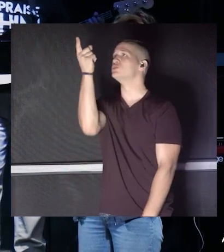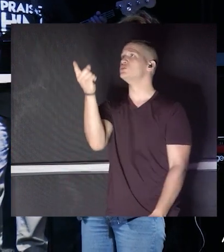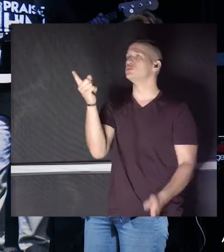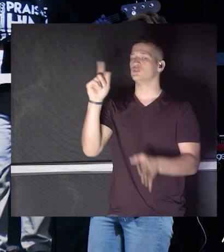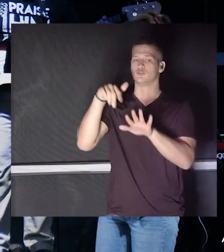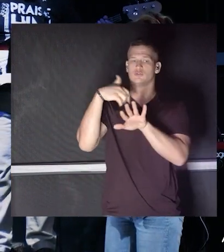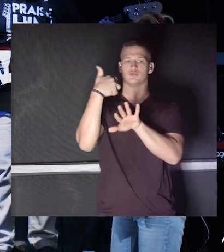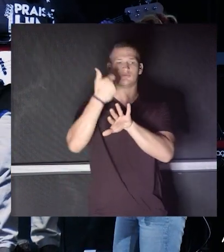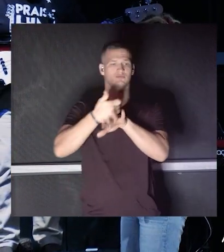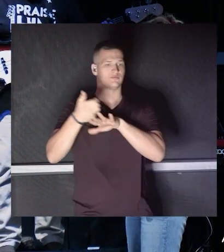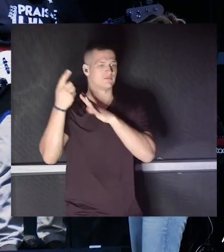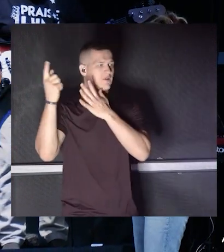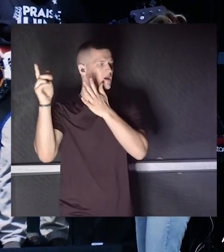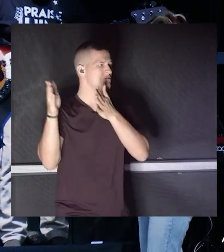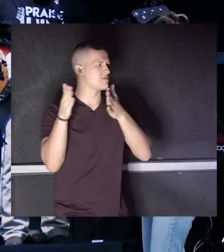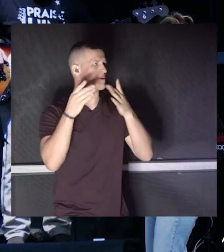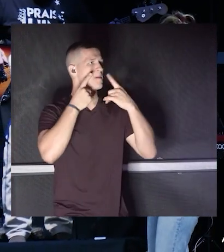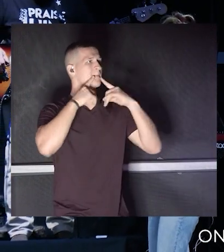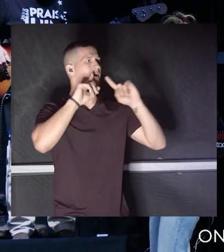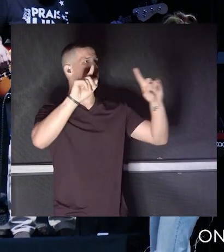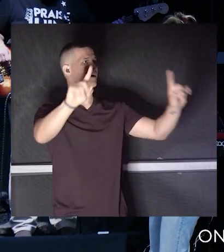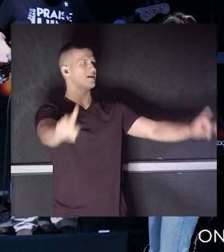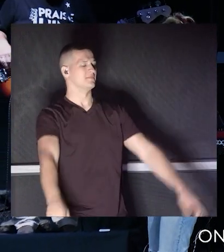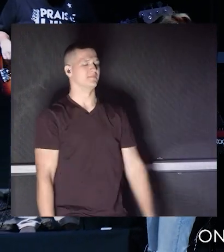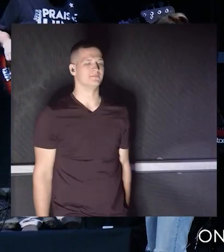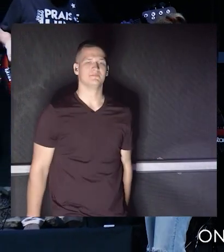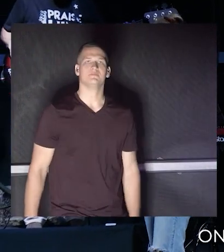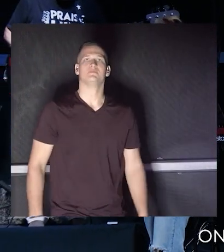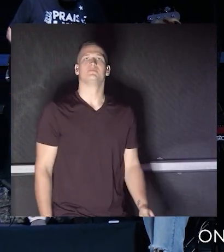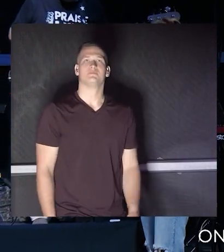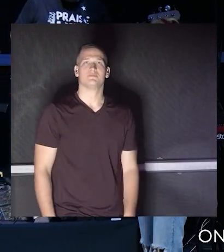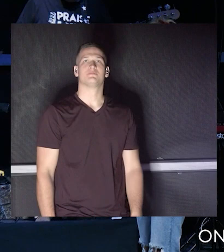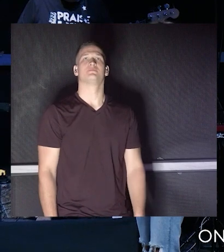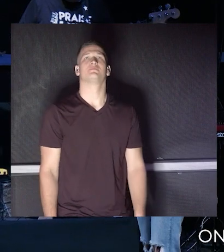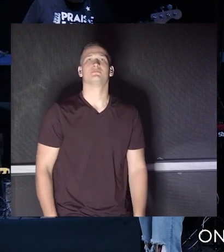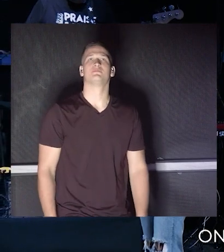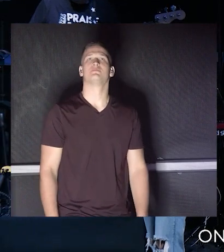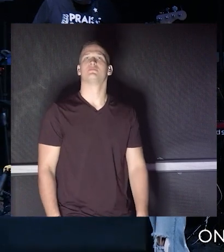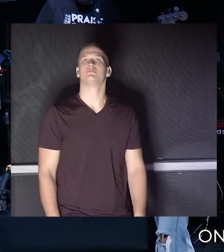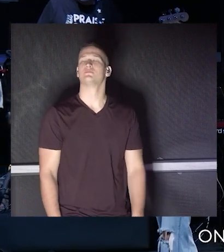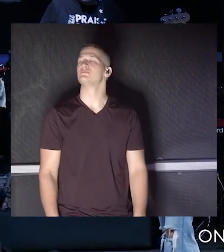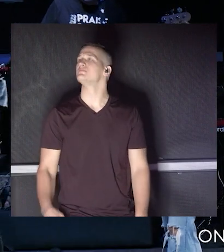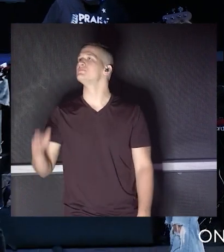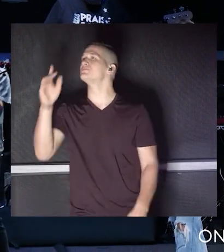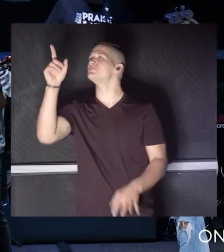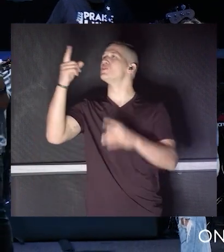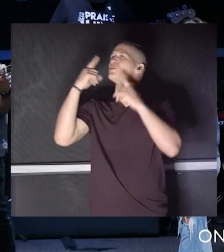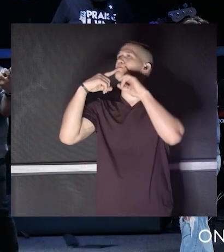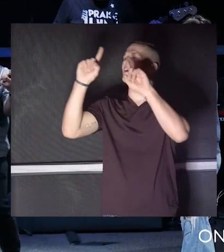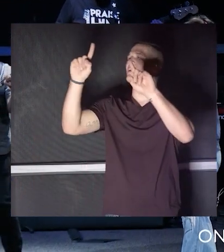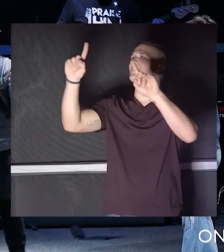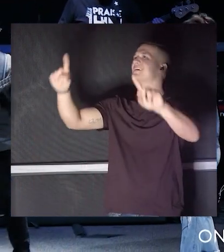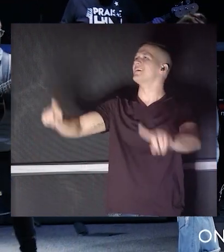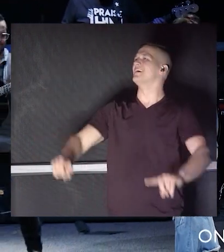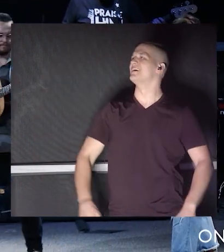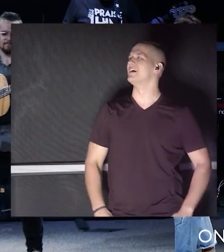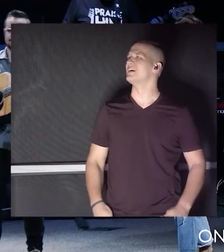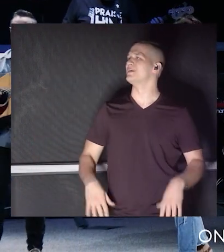And we're standing here only because you made a